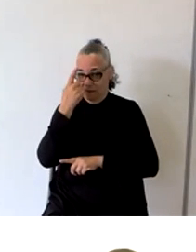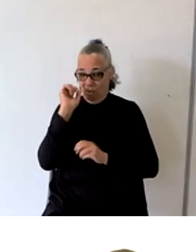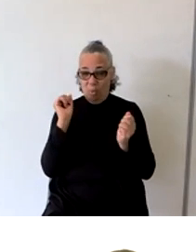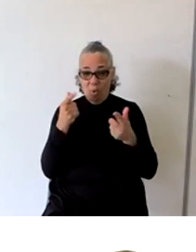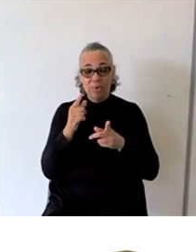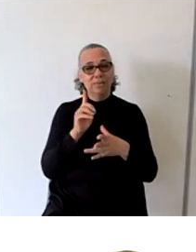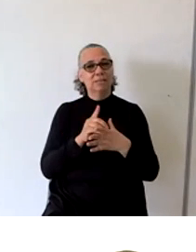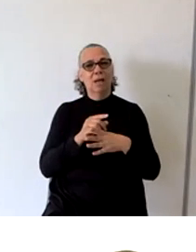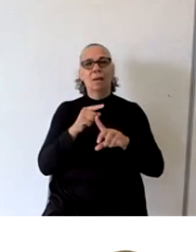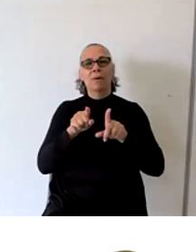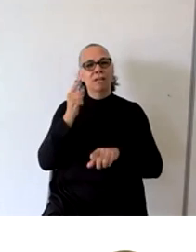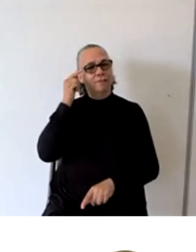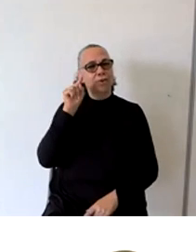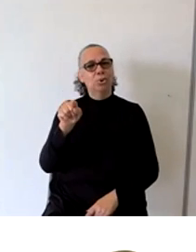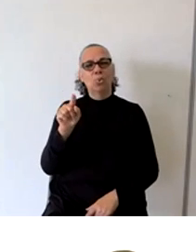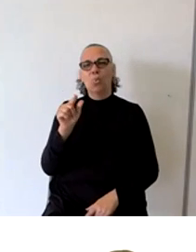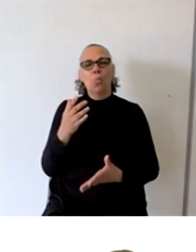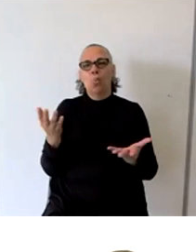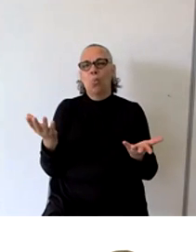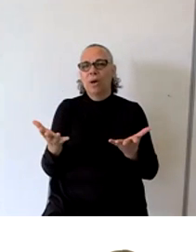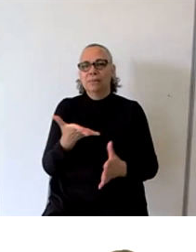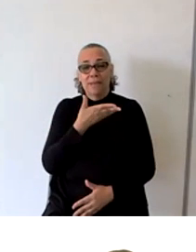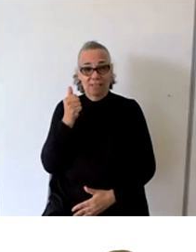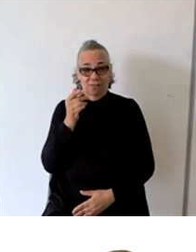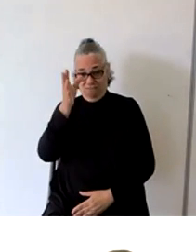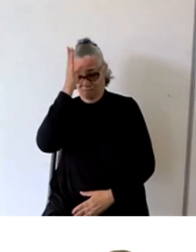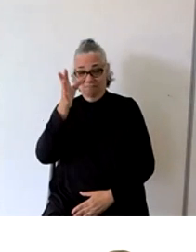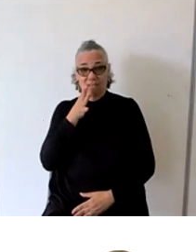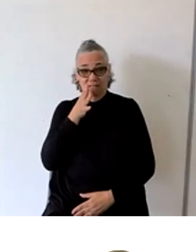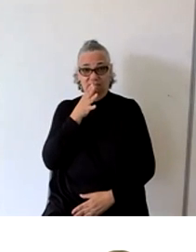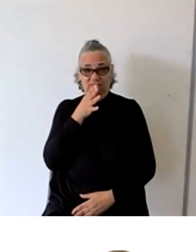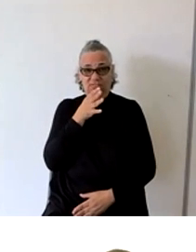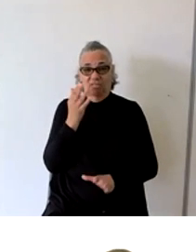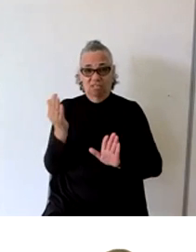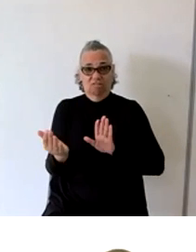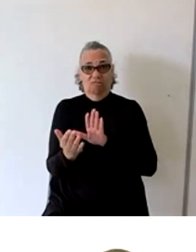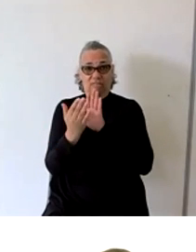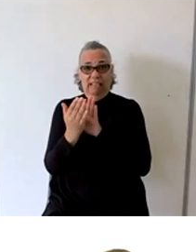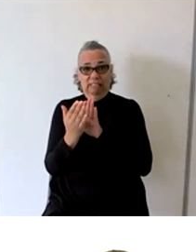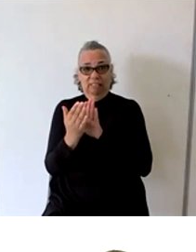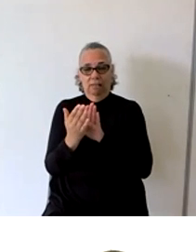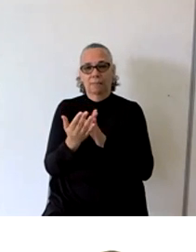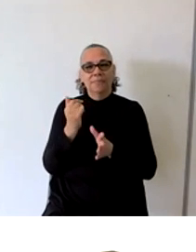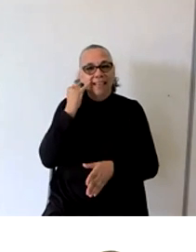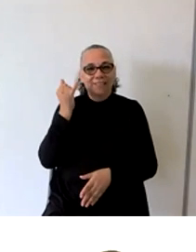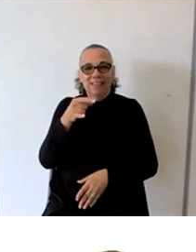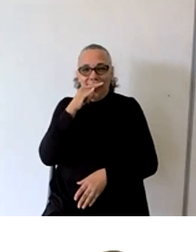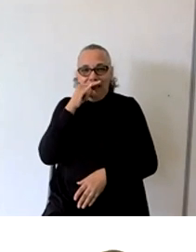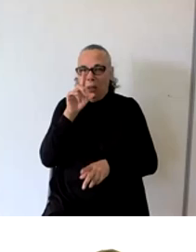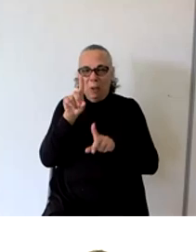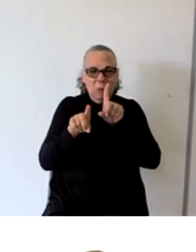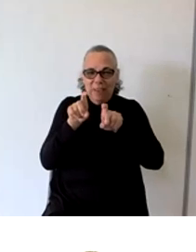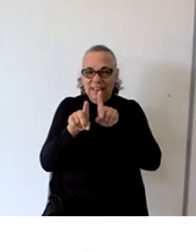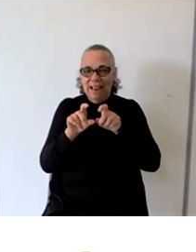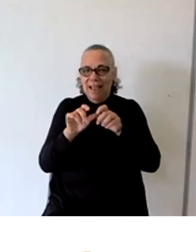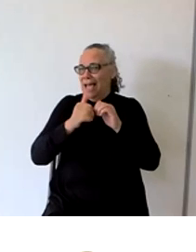what is the best way for parents to approach that as far as, you know, making sure that their kids, if they do ask questions, how